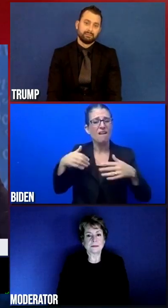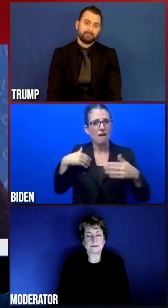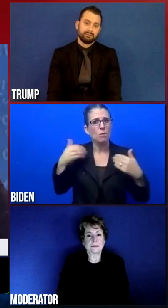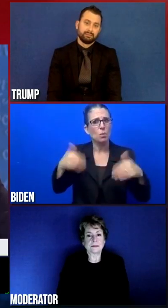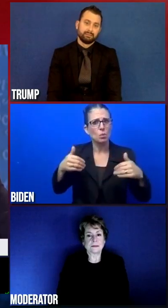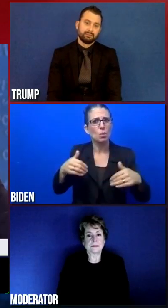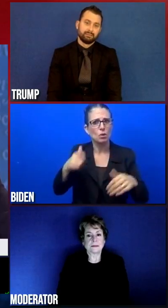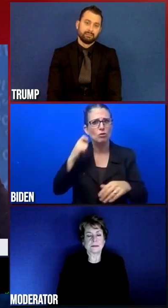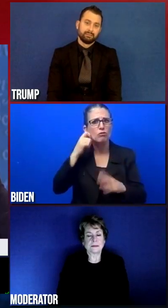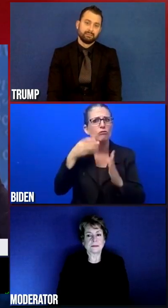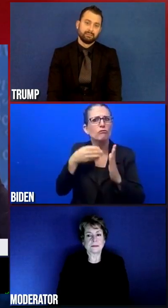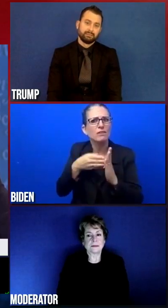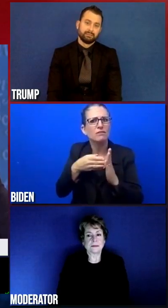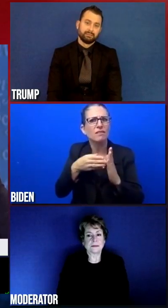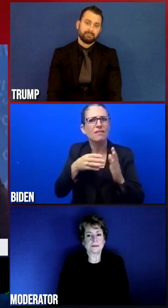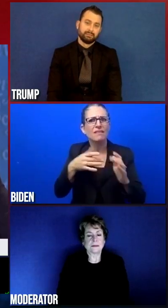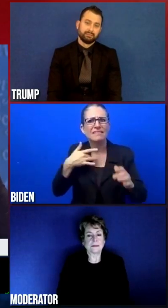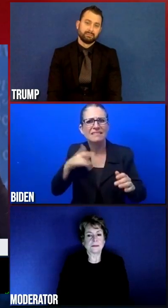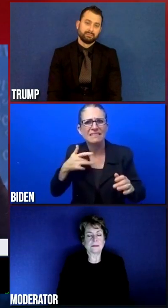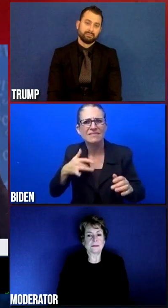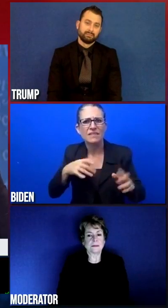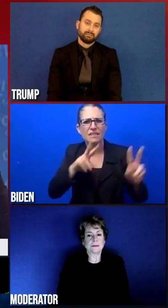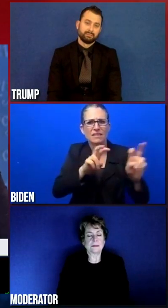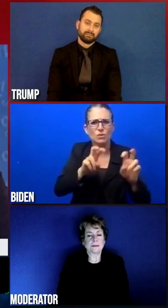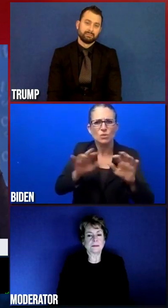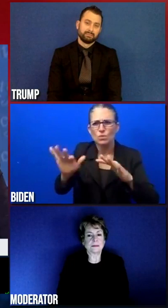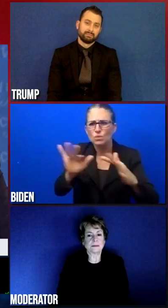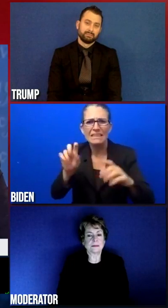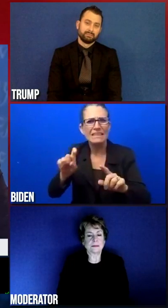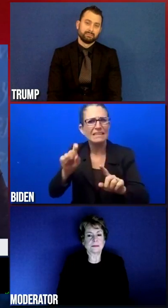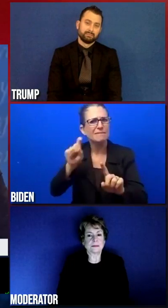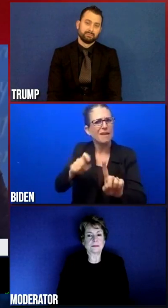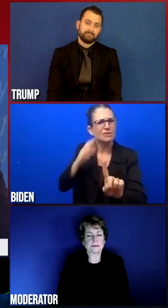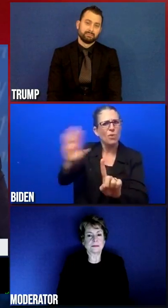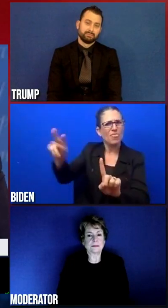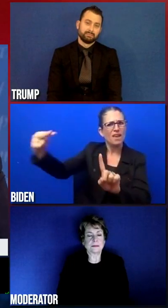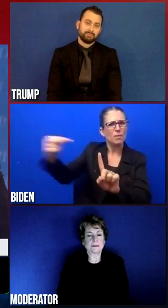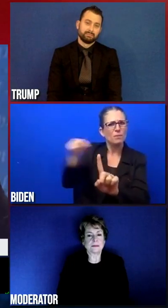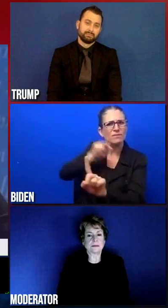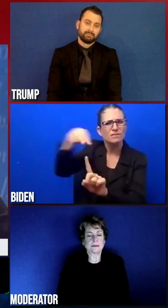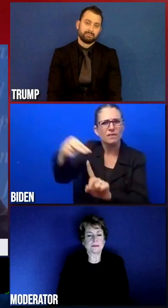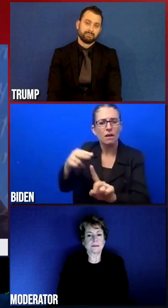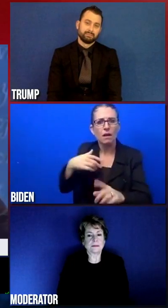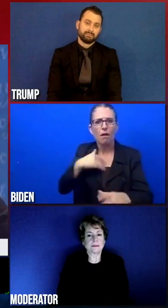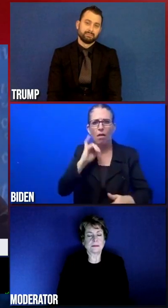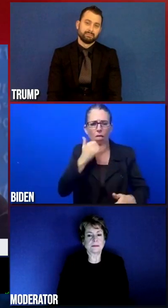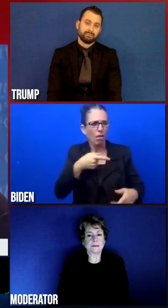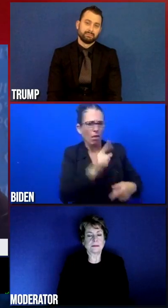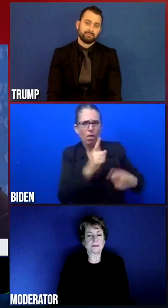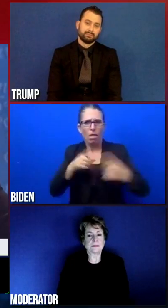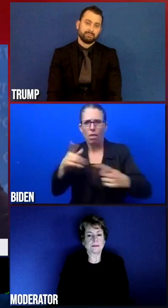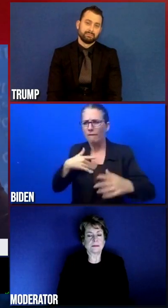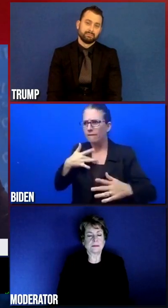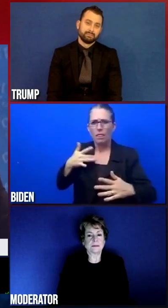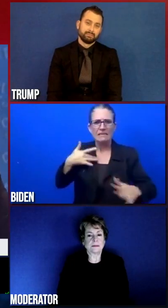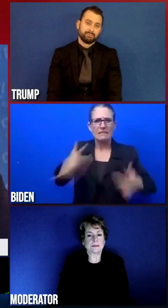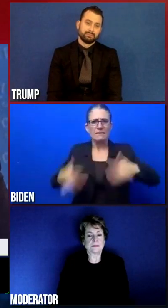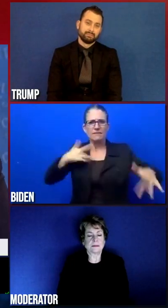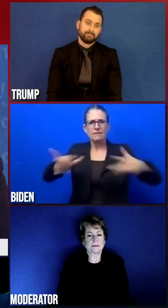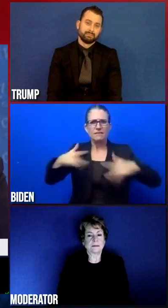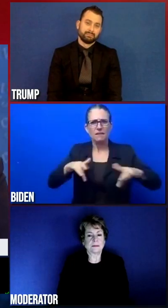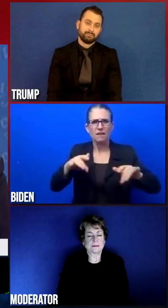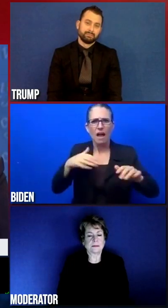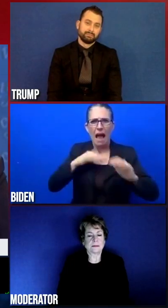insults them, what is demeaning to them. It's important that people know they don't want to. Many people don't want to hurt other people's feelings, but